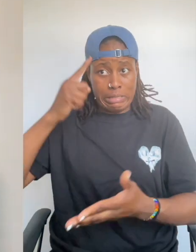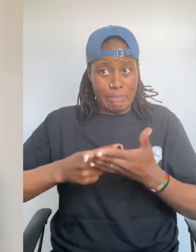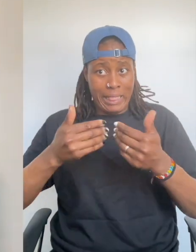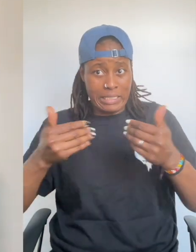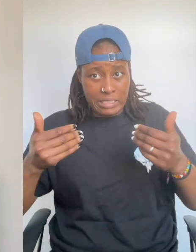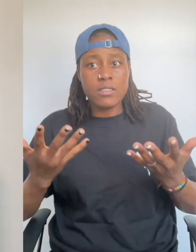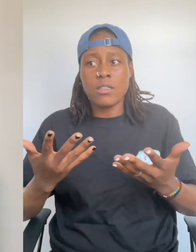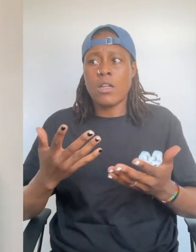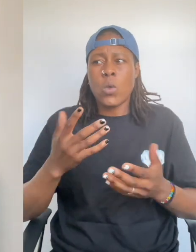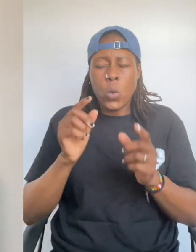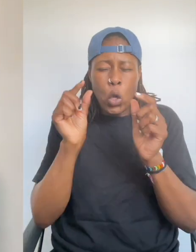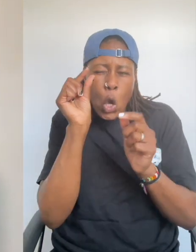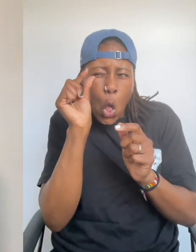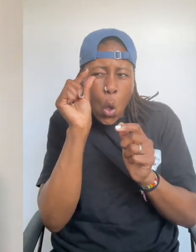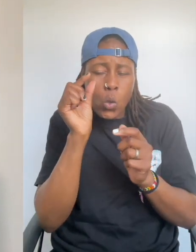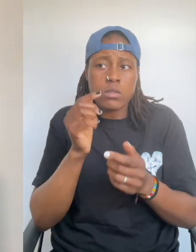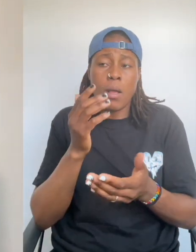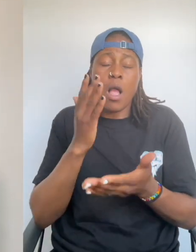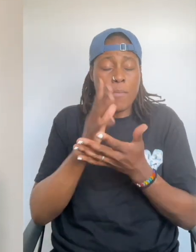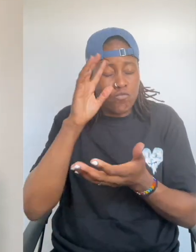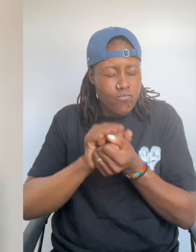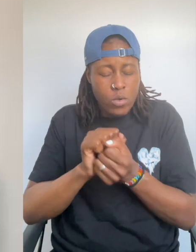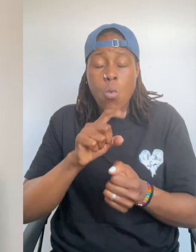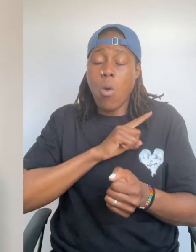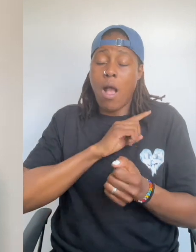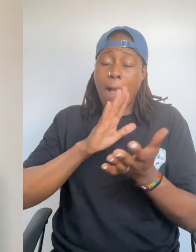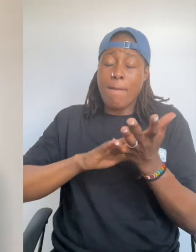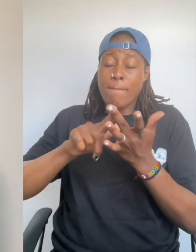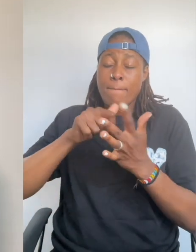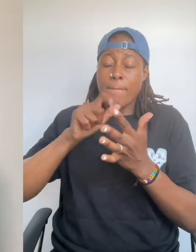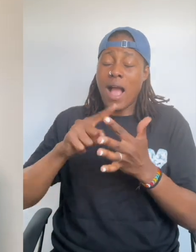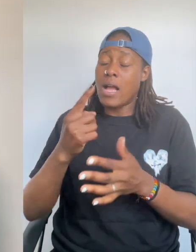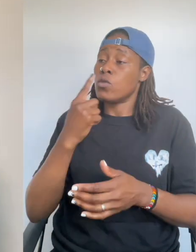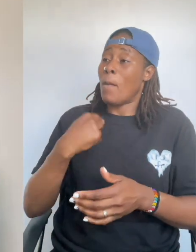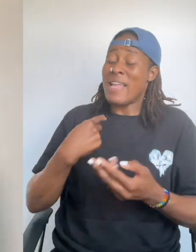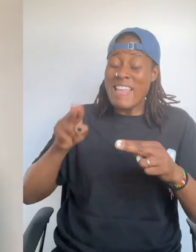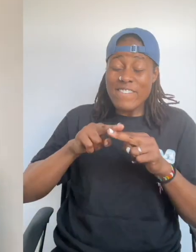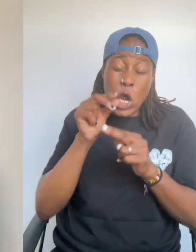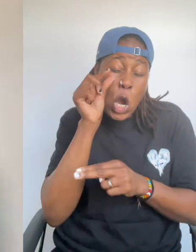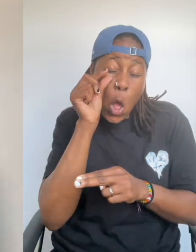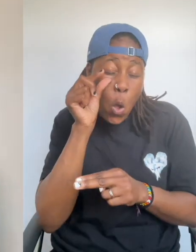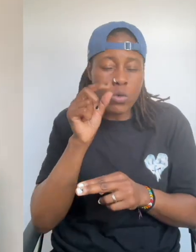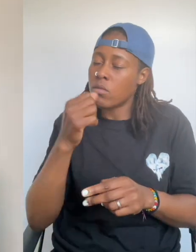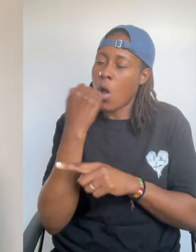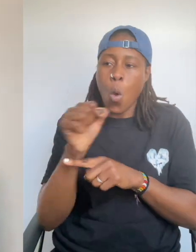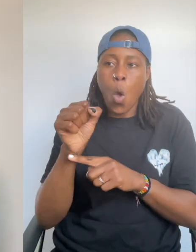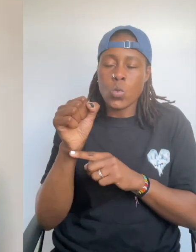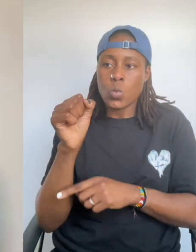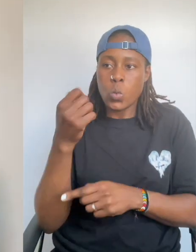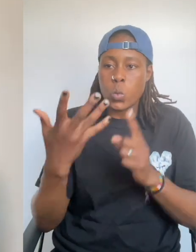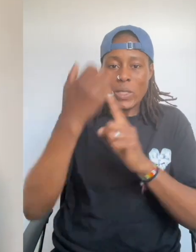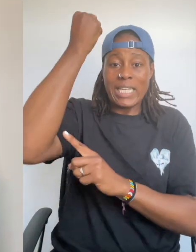a highlight for me as well, because Mike said, if it's close, you're not going to get it. So when they did sort of raise my hand, I was